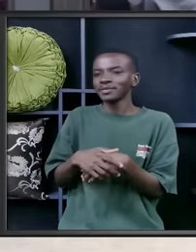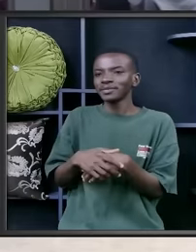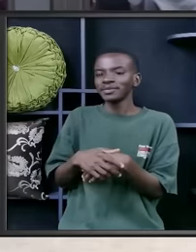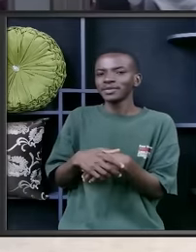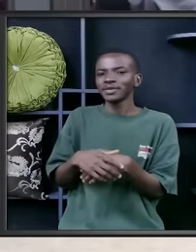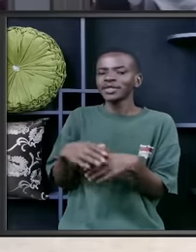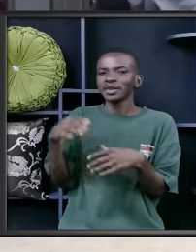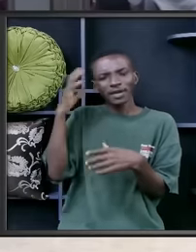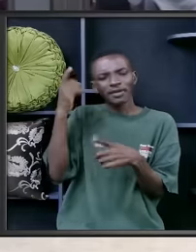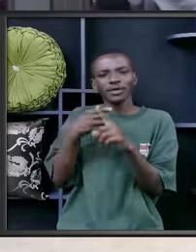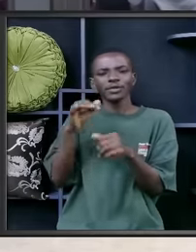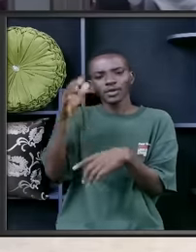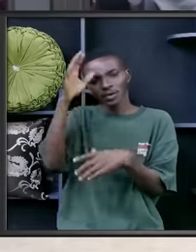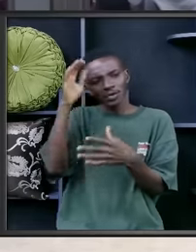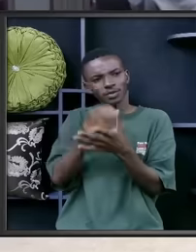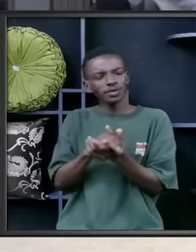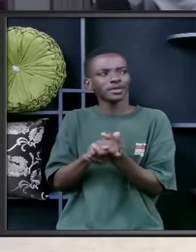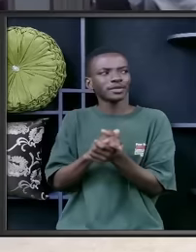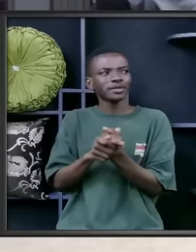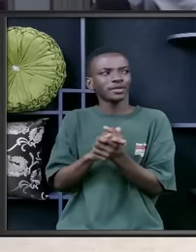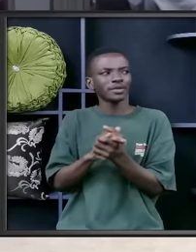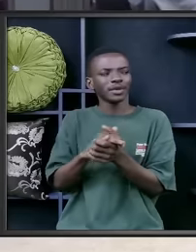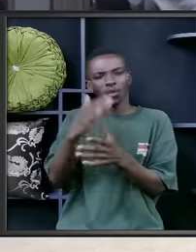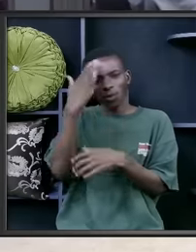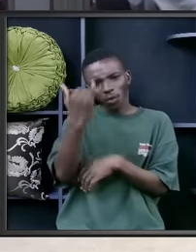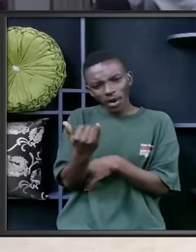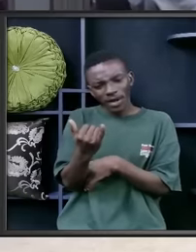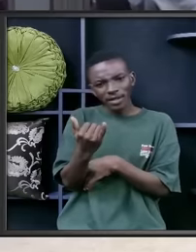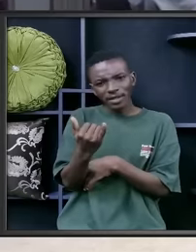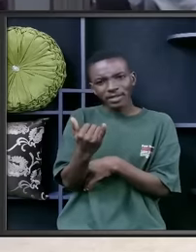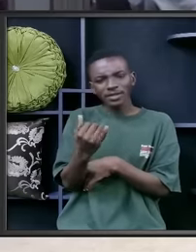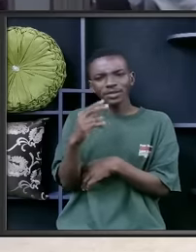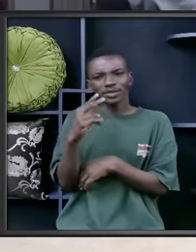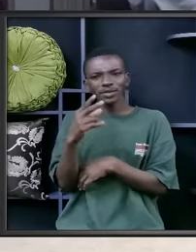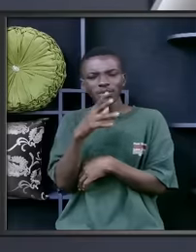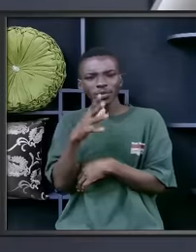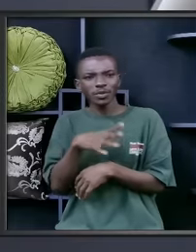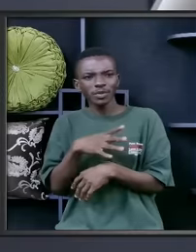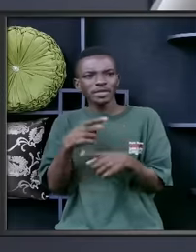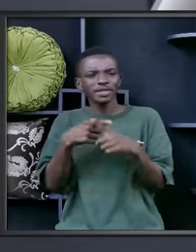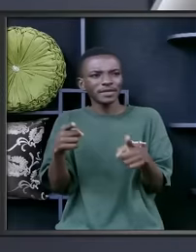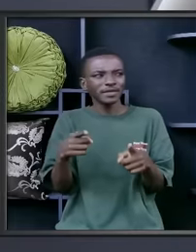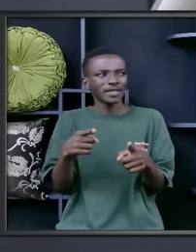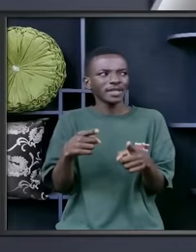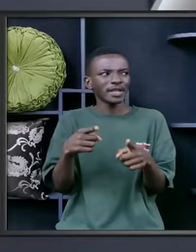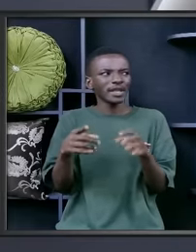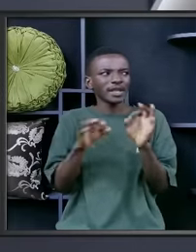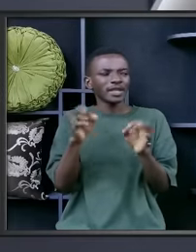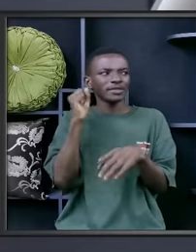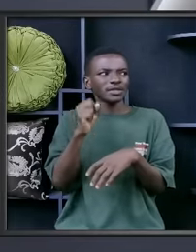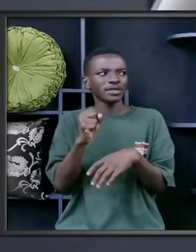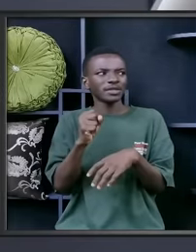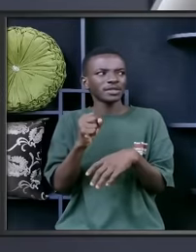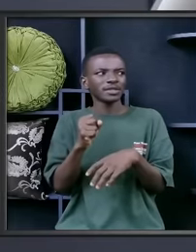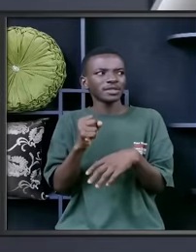We go hear from the husband. Yes, sir. You know why? This woman's story, they different. Be say, if she talk, she